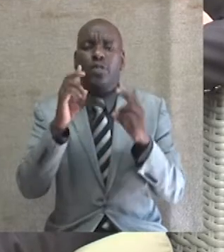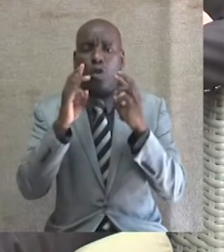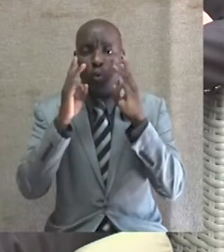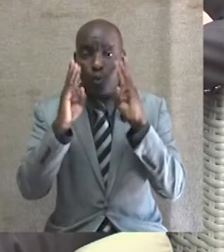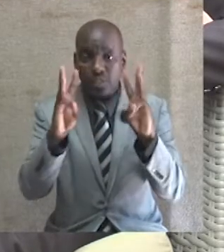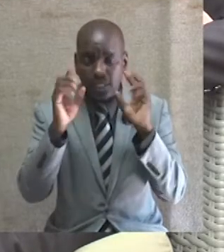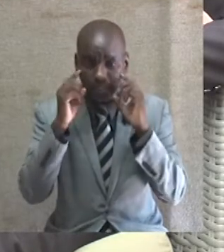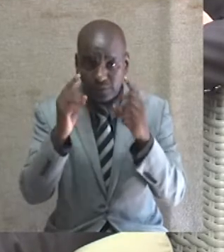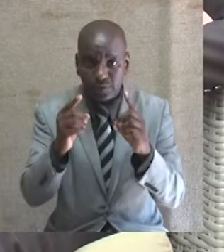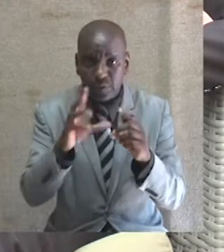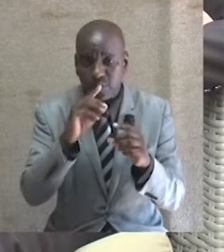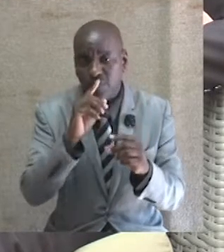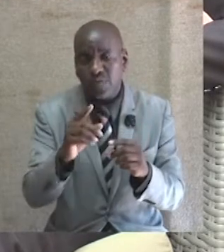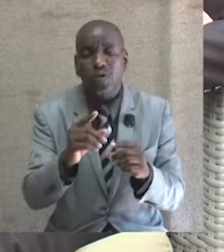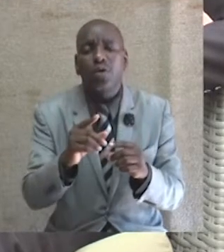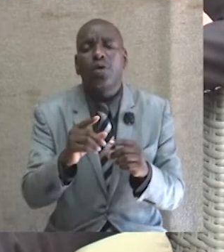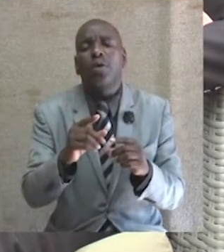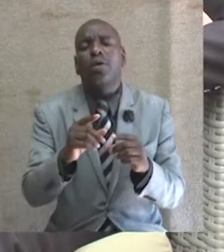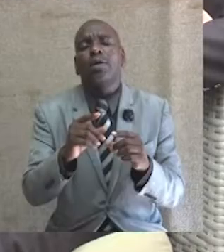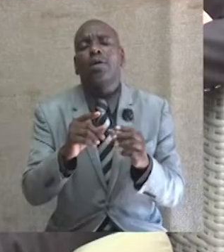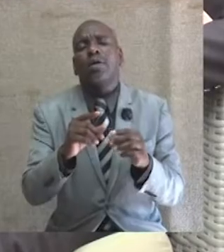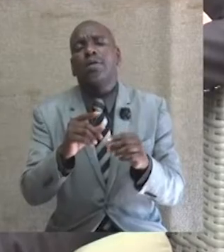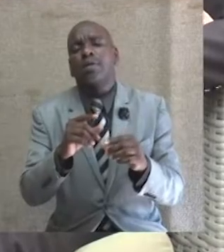first witness. And the moment they tell the